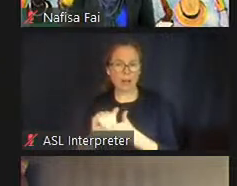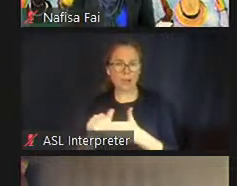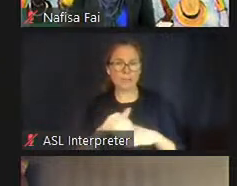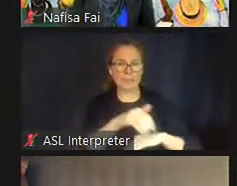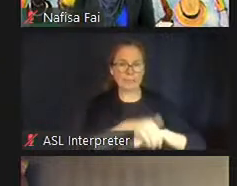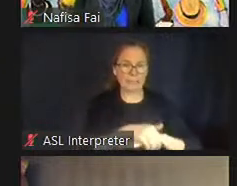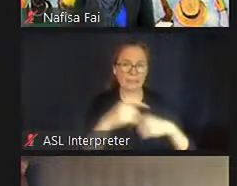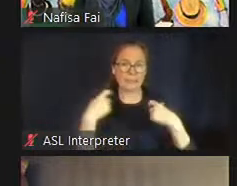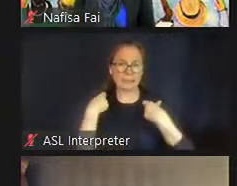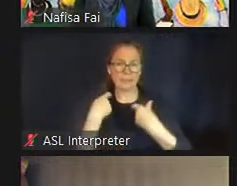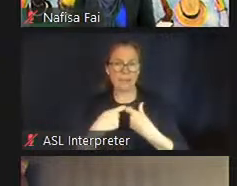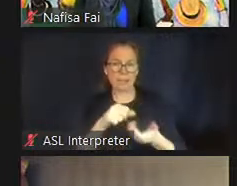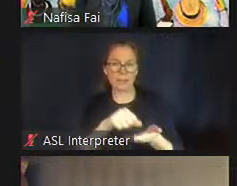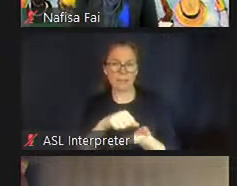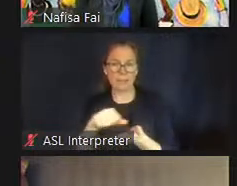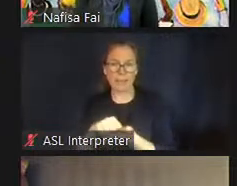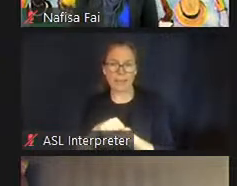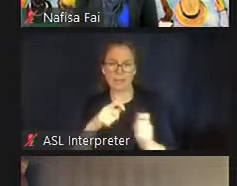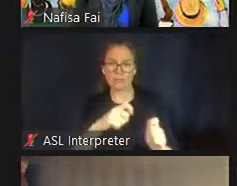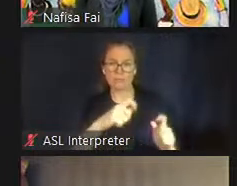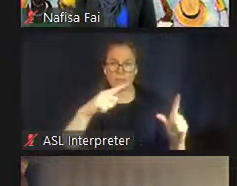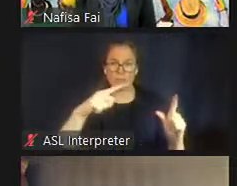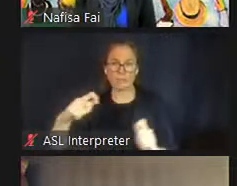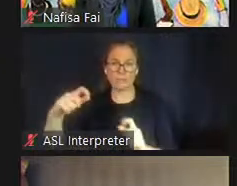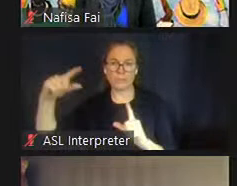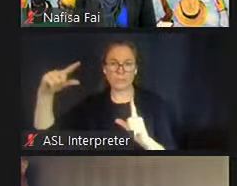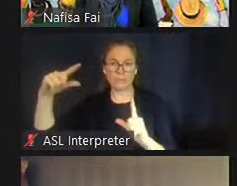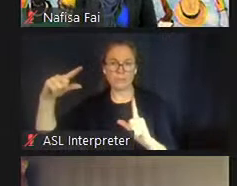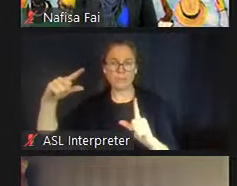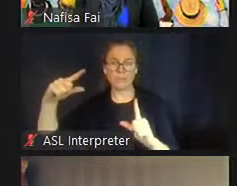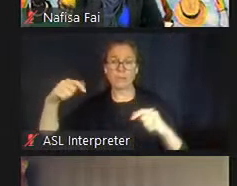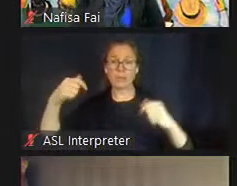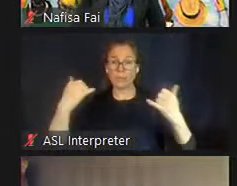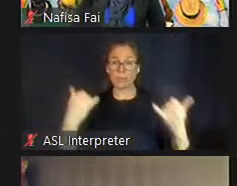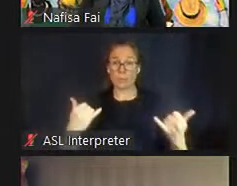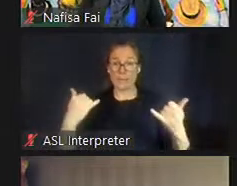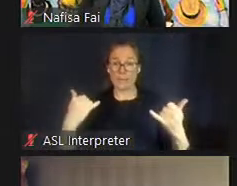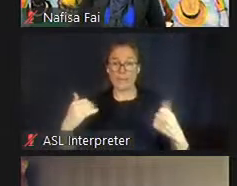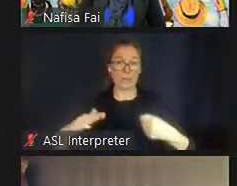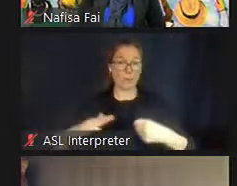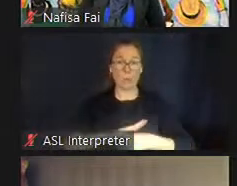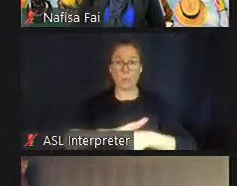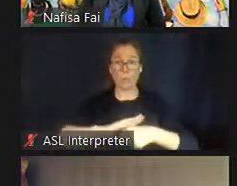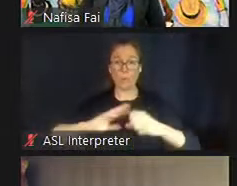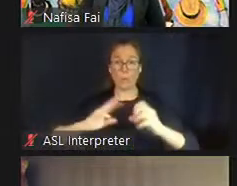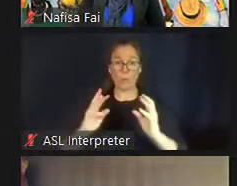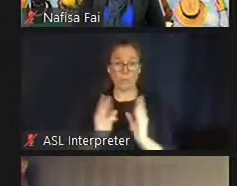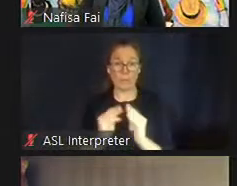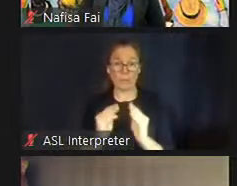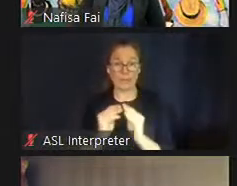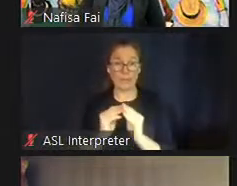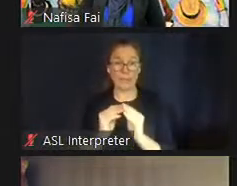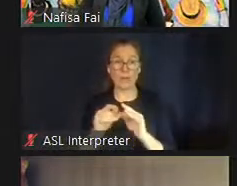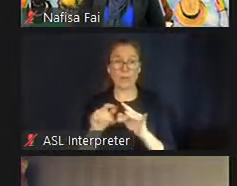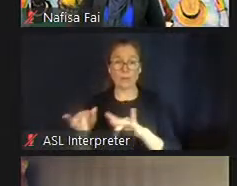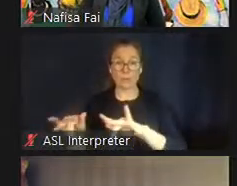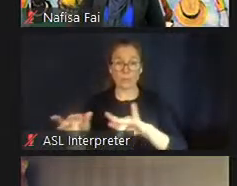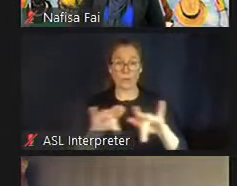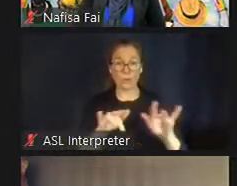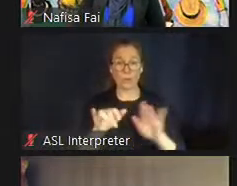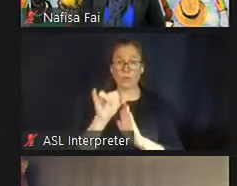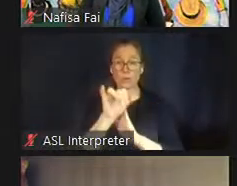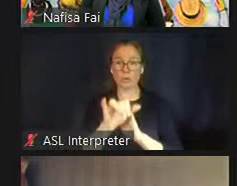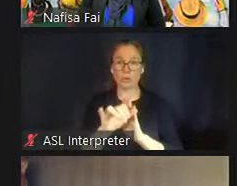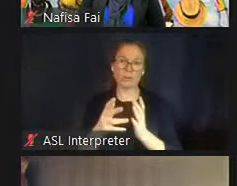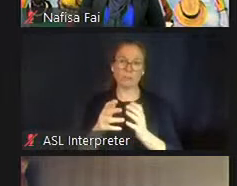page. The entire town hall today has been captured on our YouTube channel.